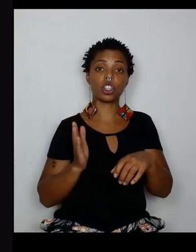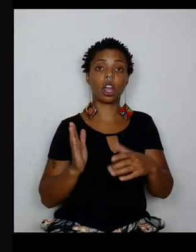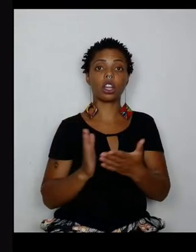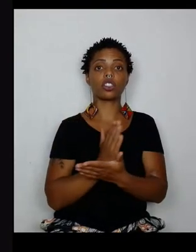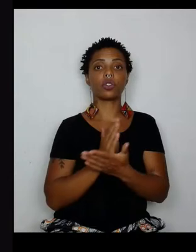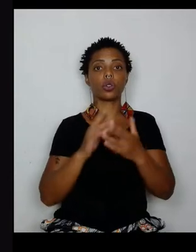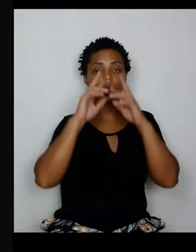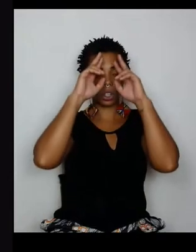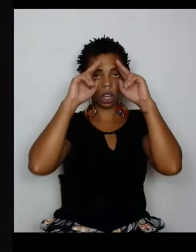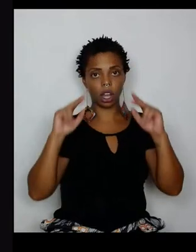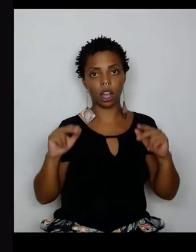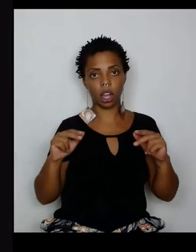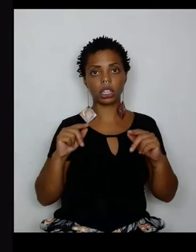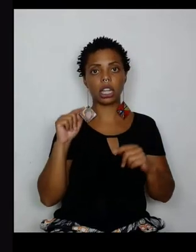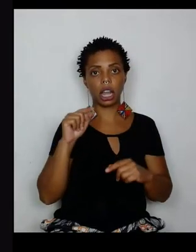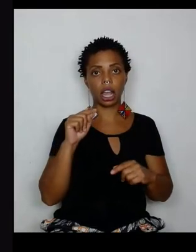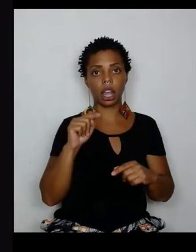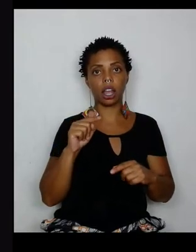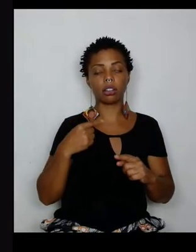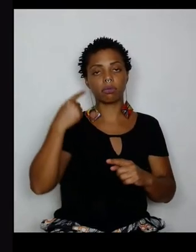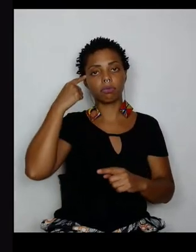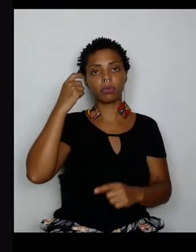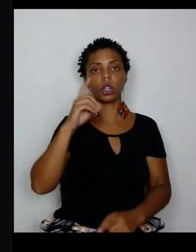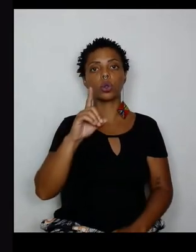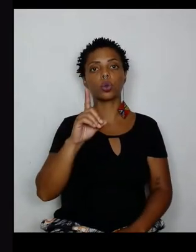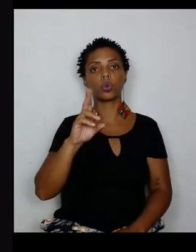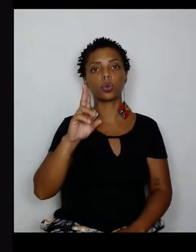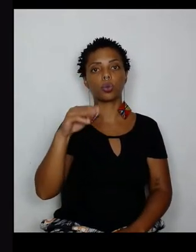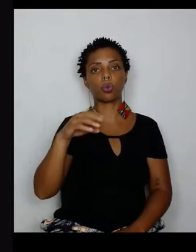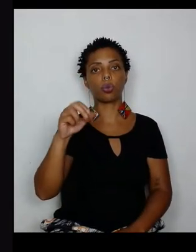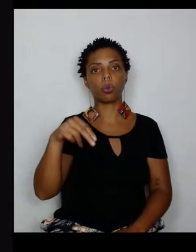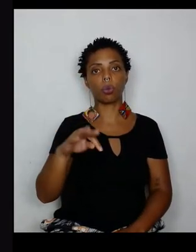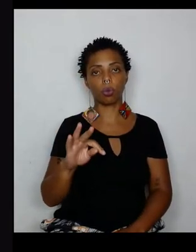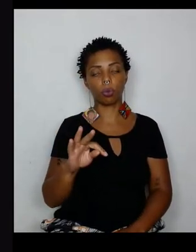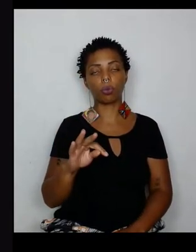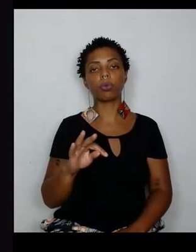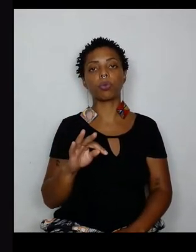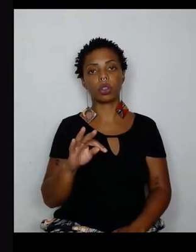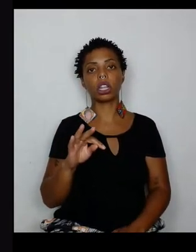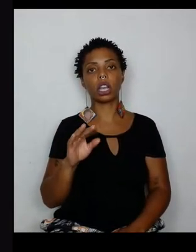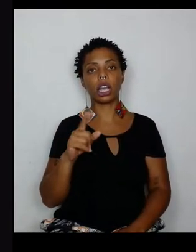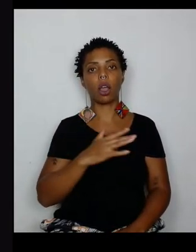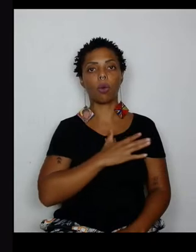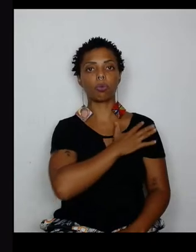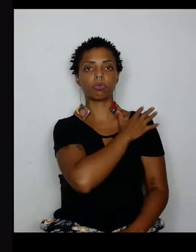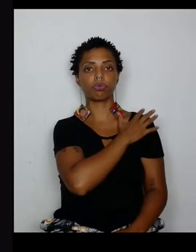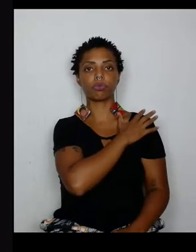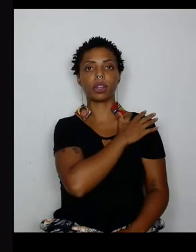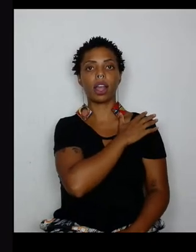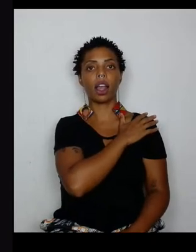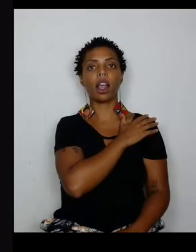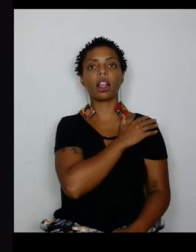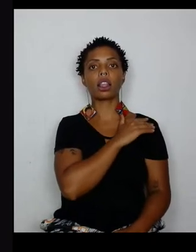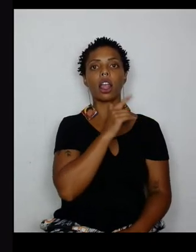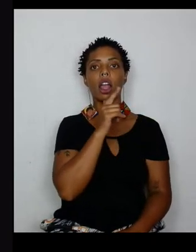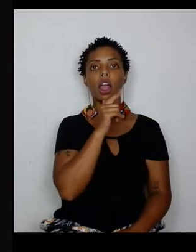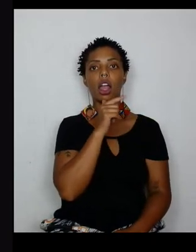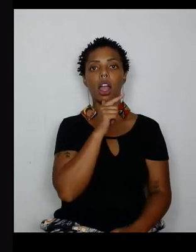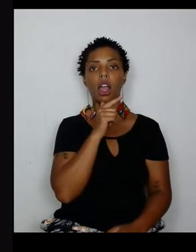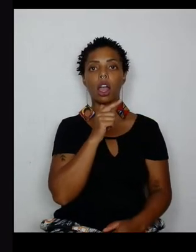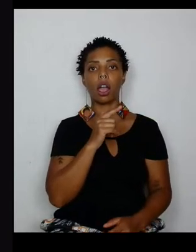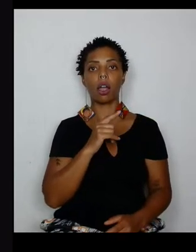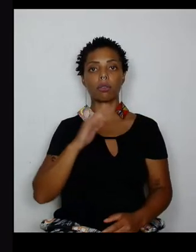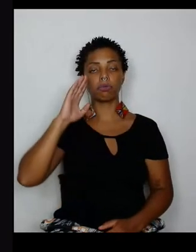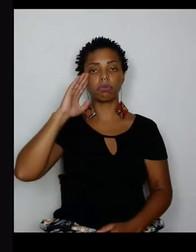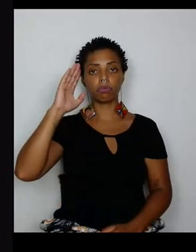was rear admiral in the french marine had made two voyages of discovery one in eighteen twenty